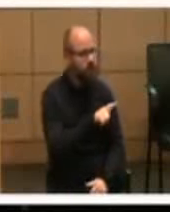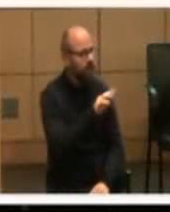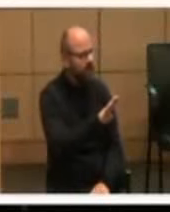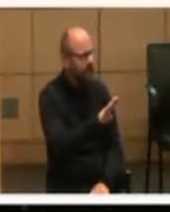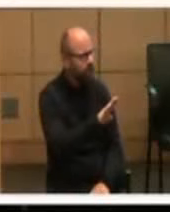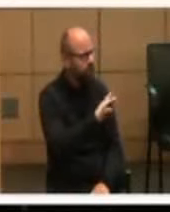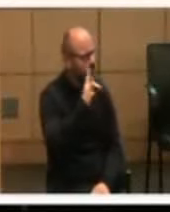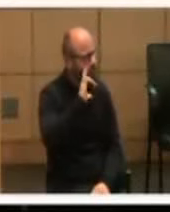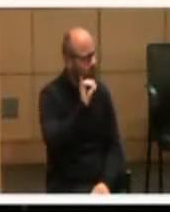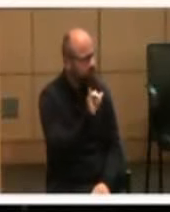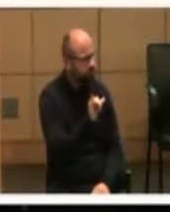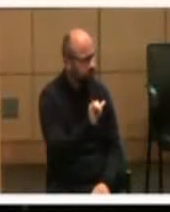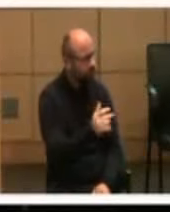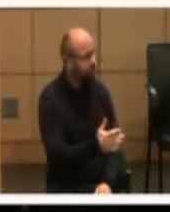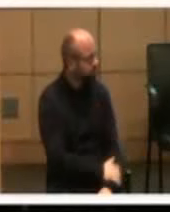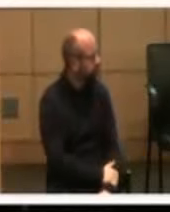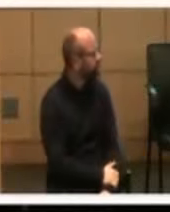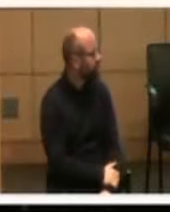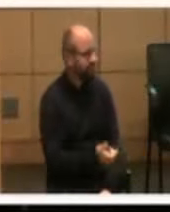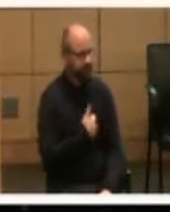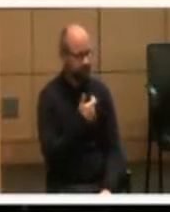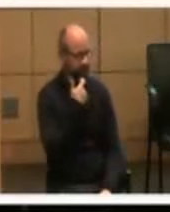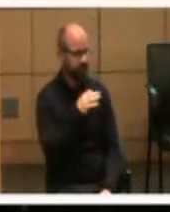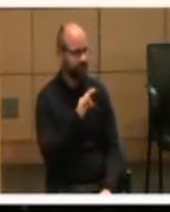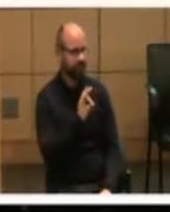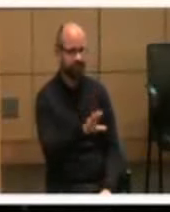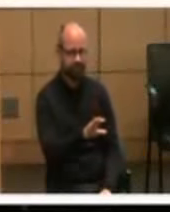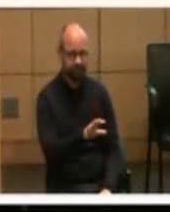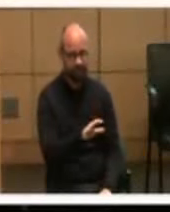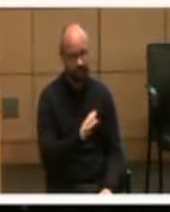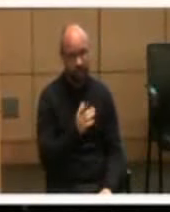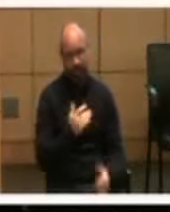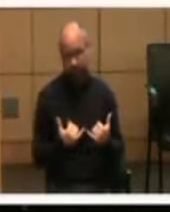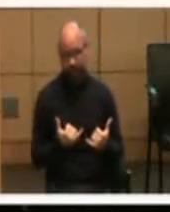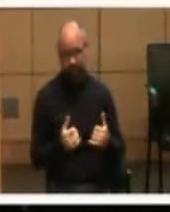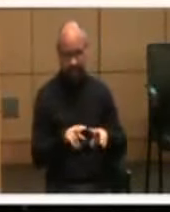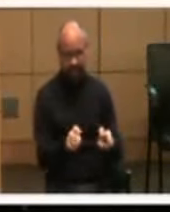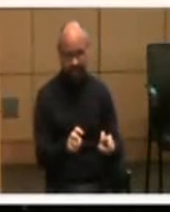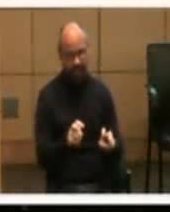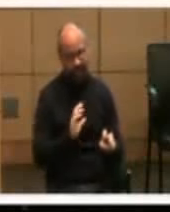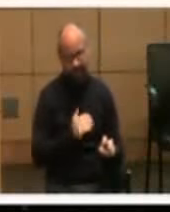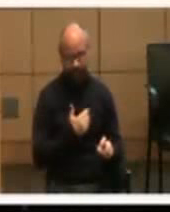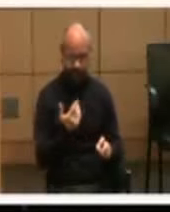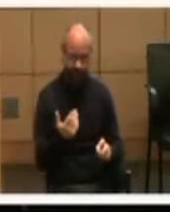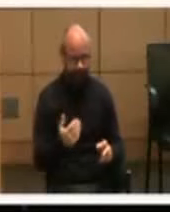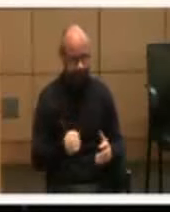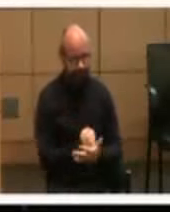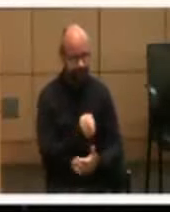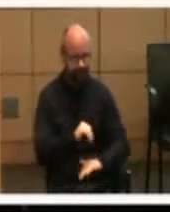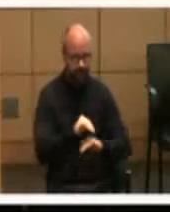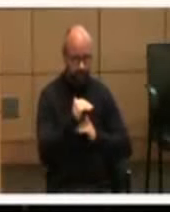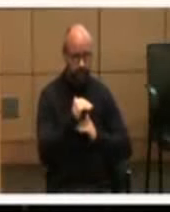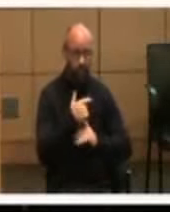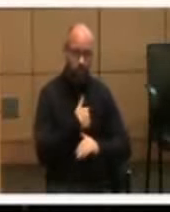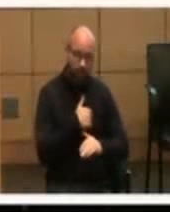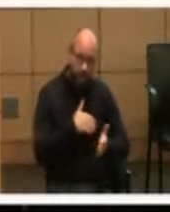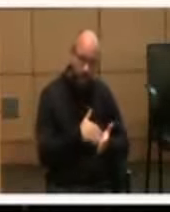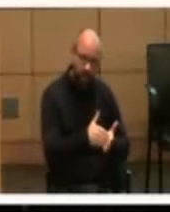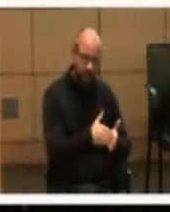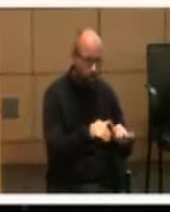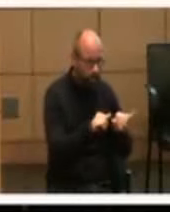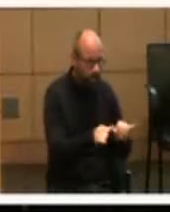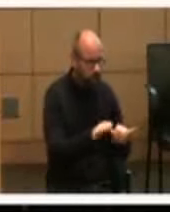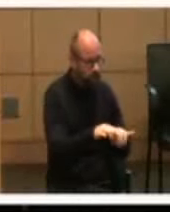of the things that I just alluded to, a limitation of our current assessments, is that we're often measuring performance when the